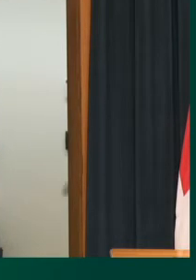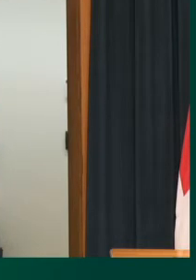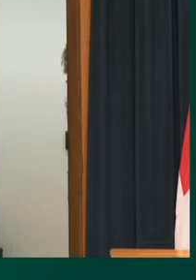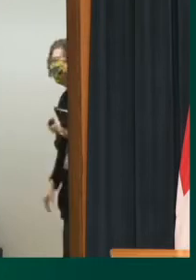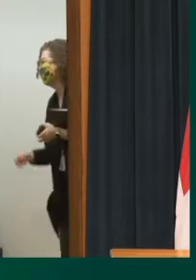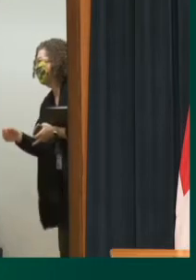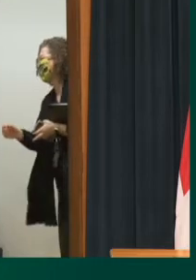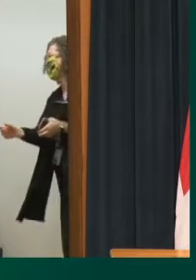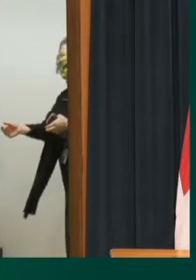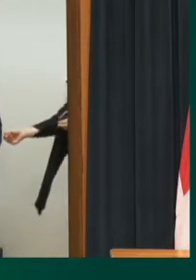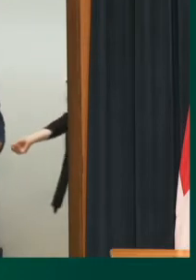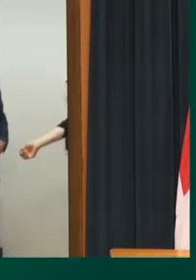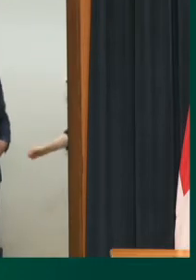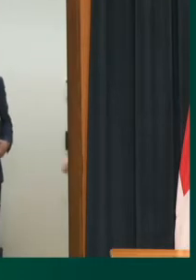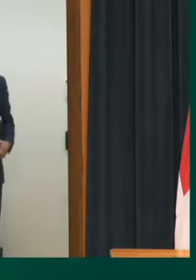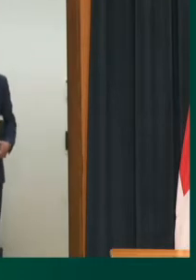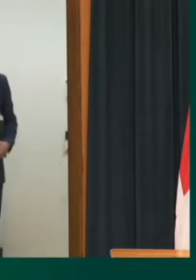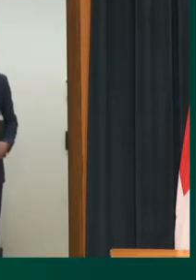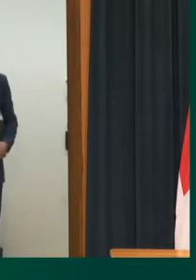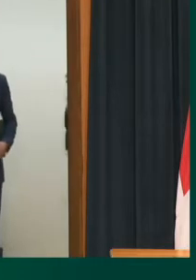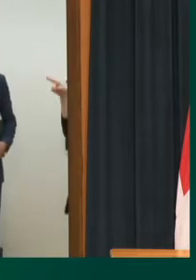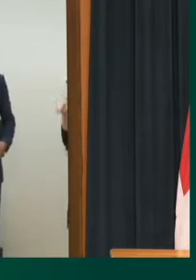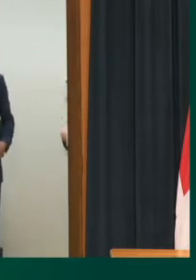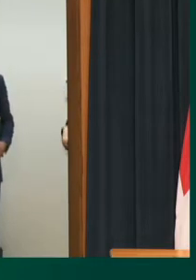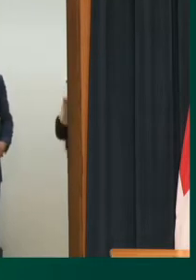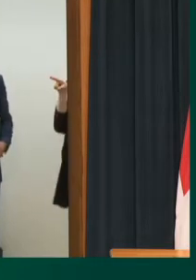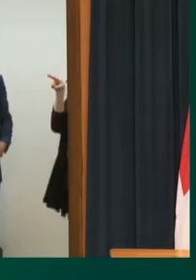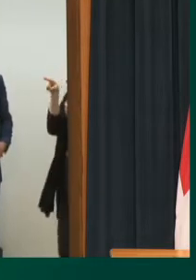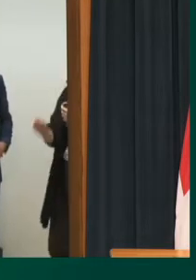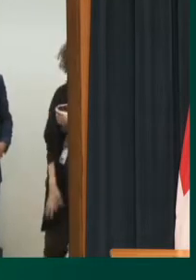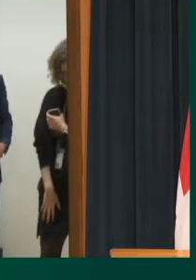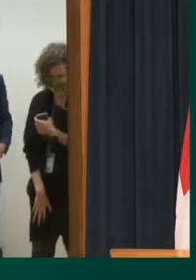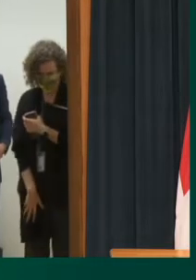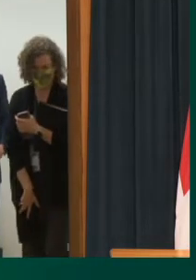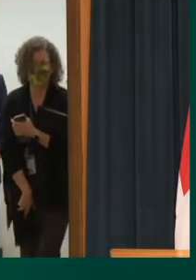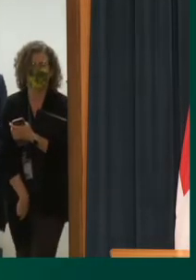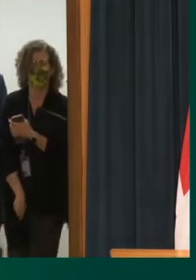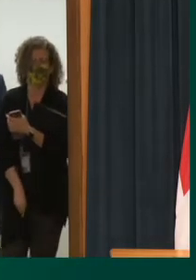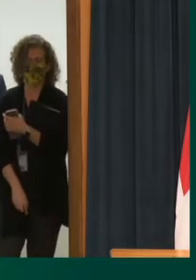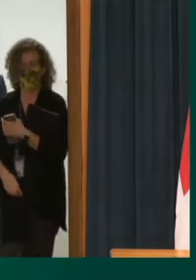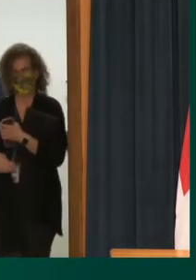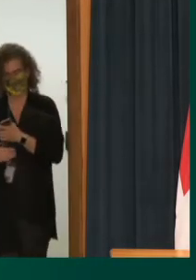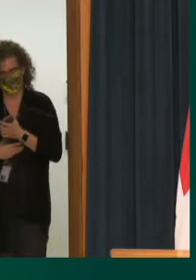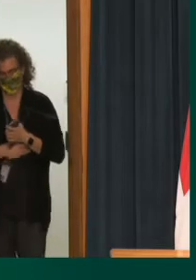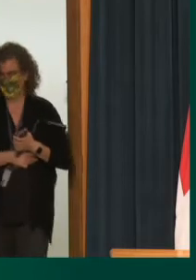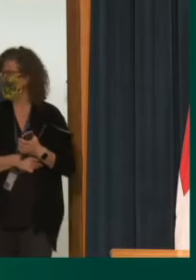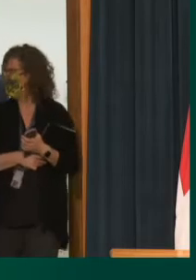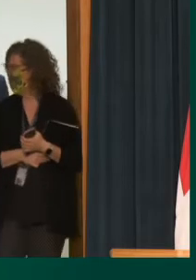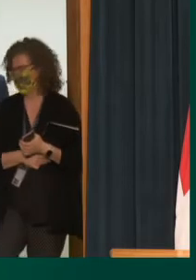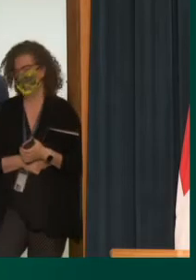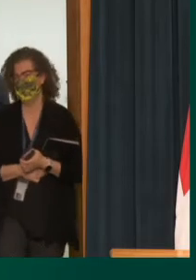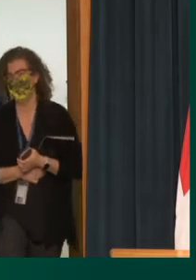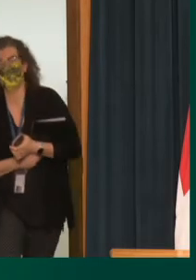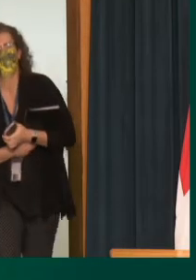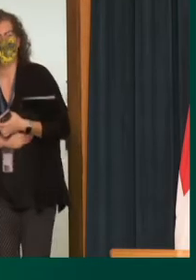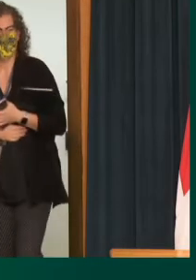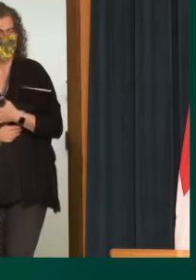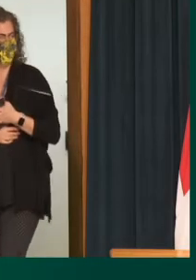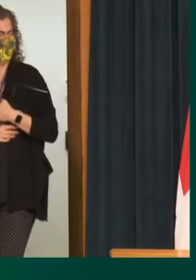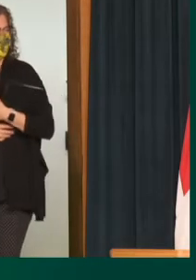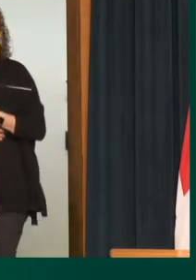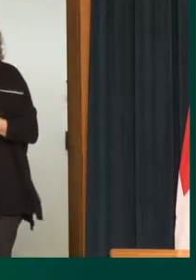3, 4, 5, 6, 7, 8, 9,